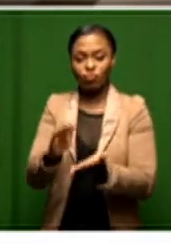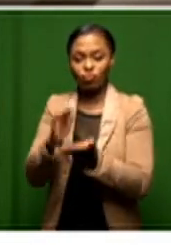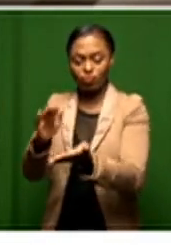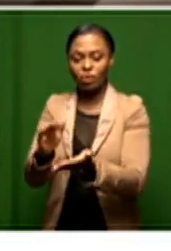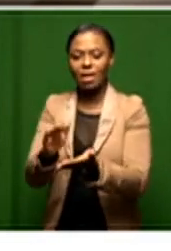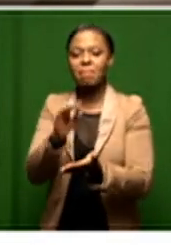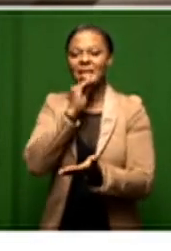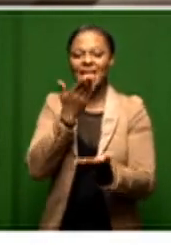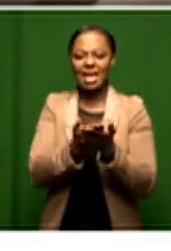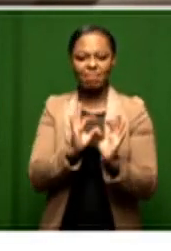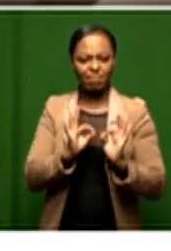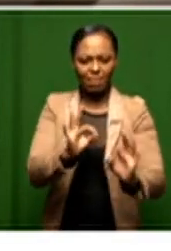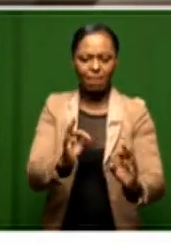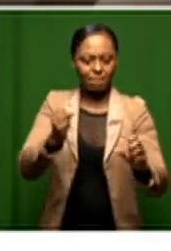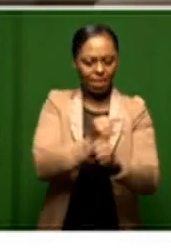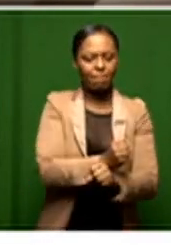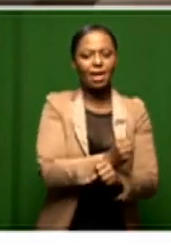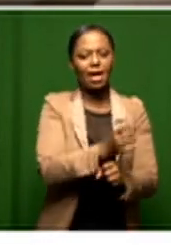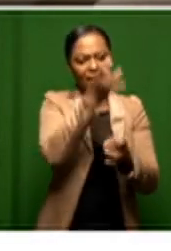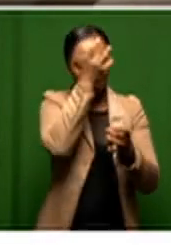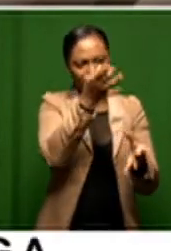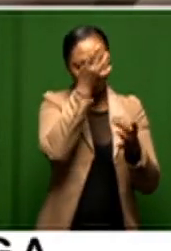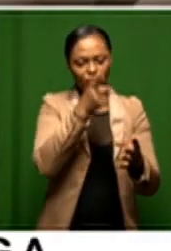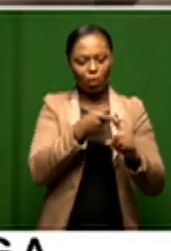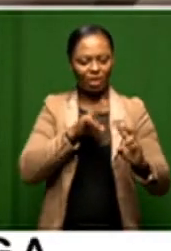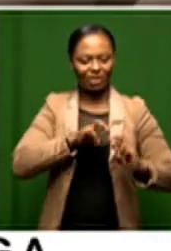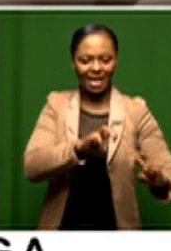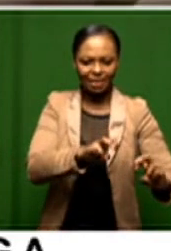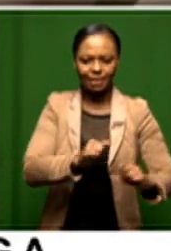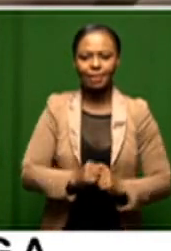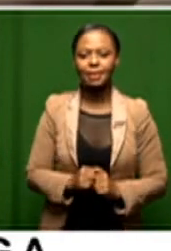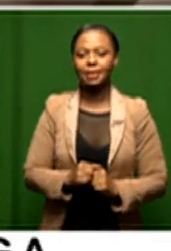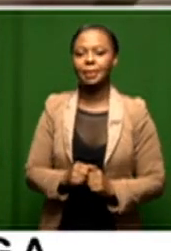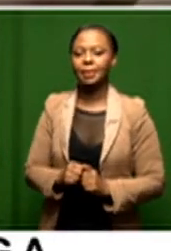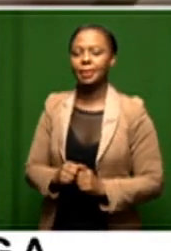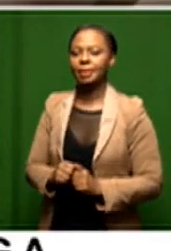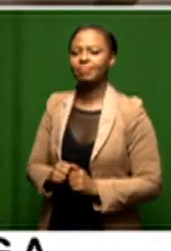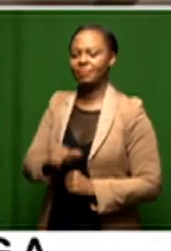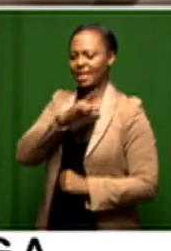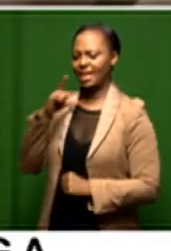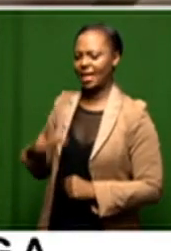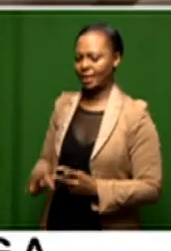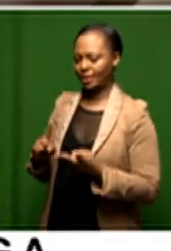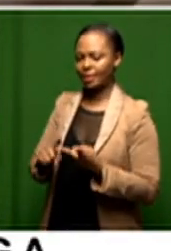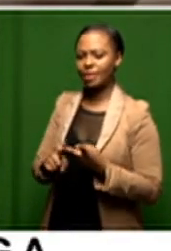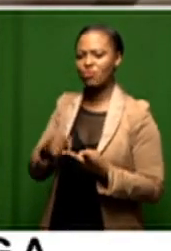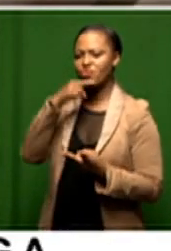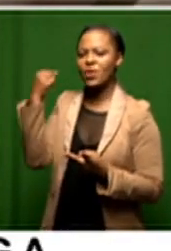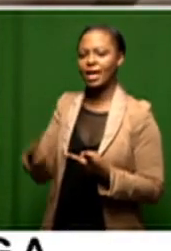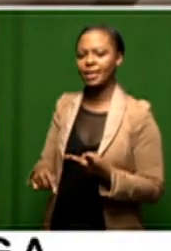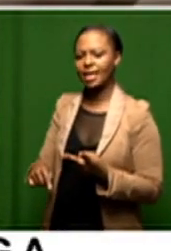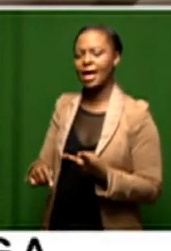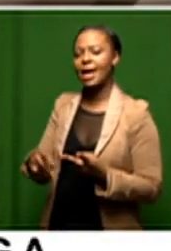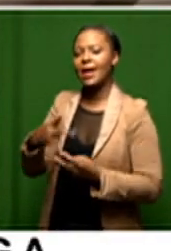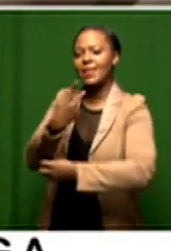as effective as the trial data seems to indicate. Mm. What about Chinese and Russian vaccines that other countries seem to have taken